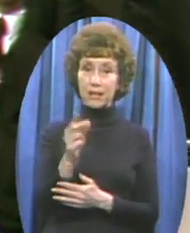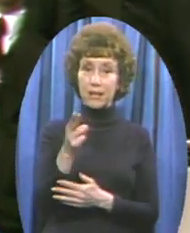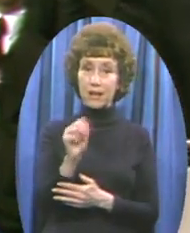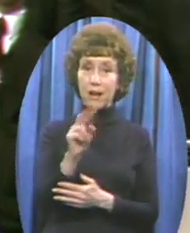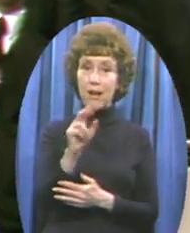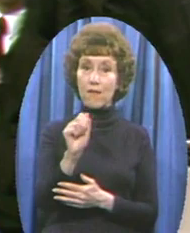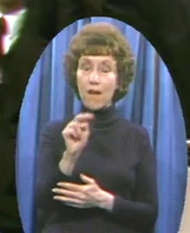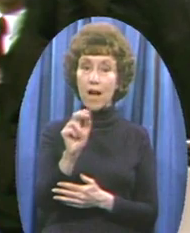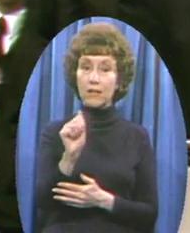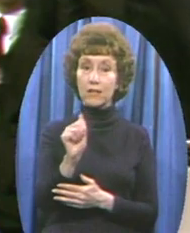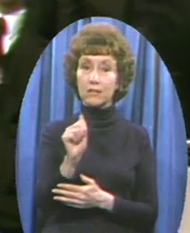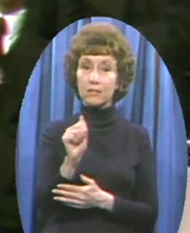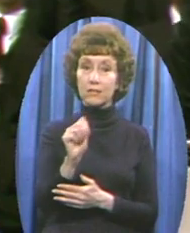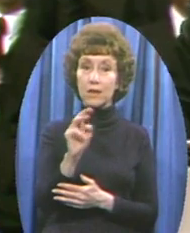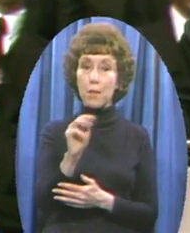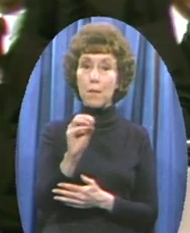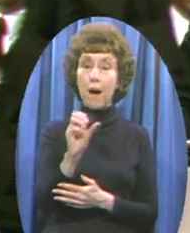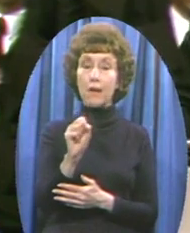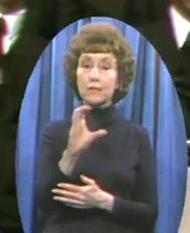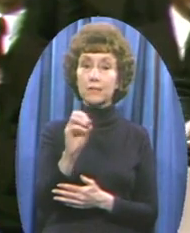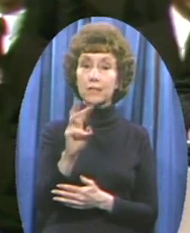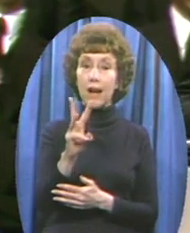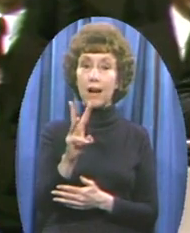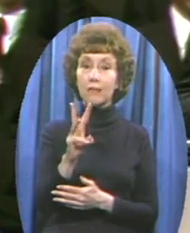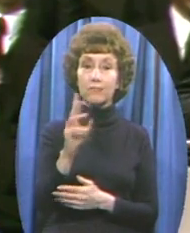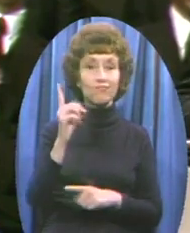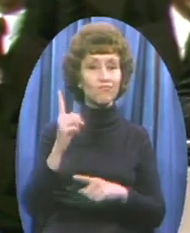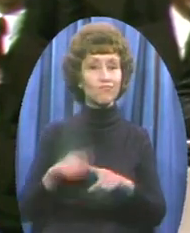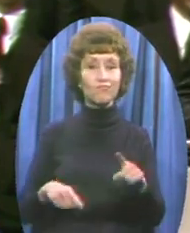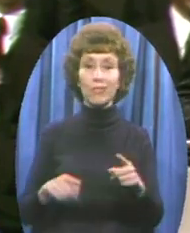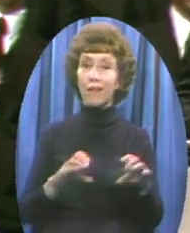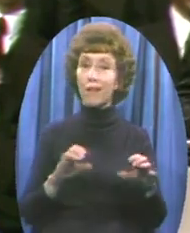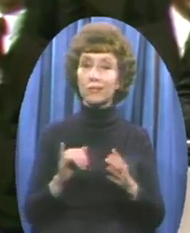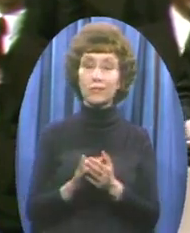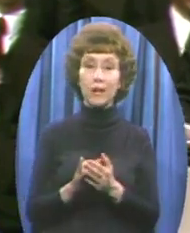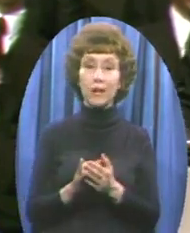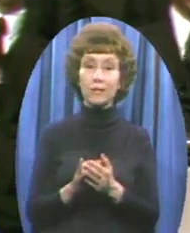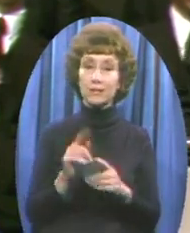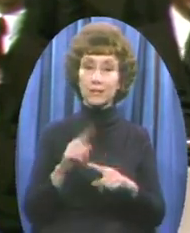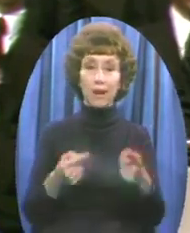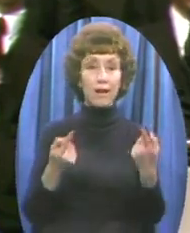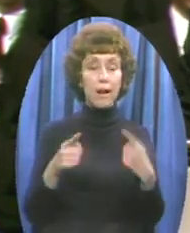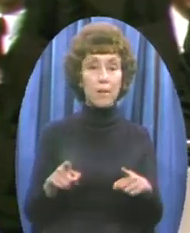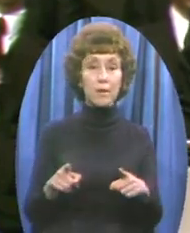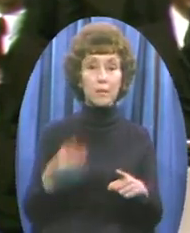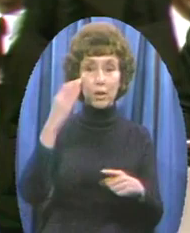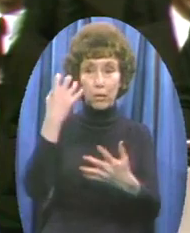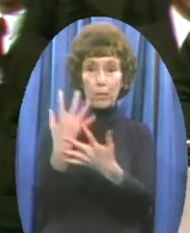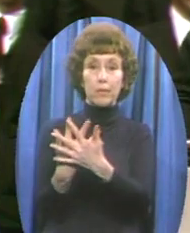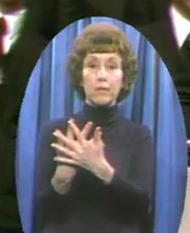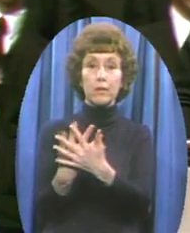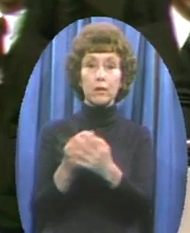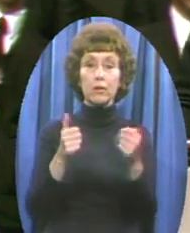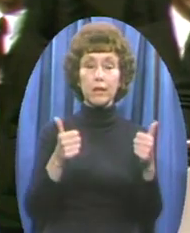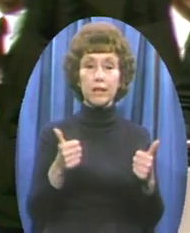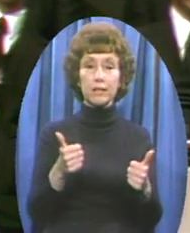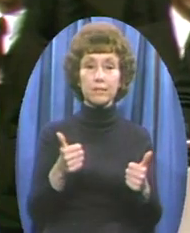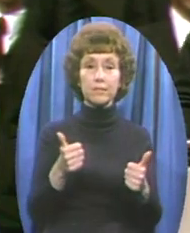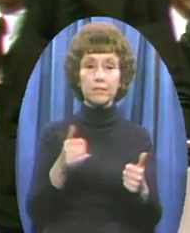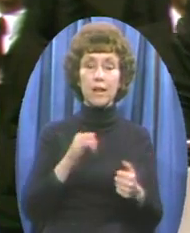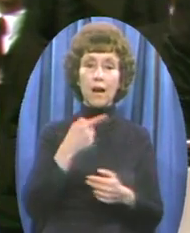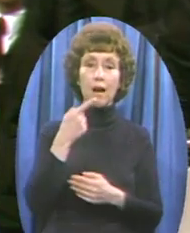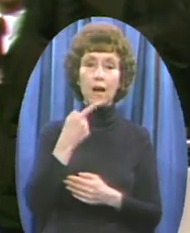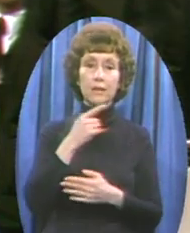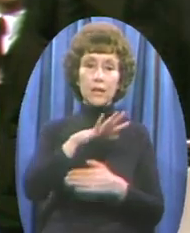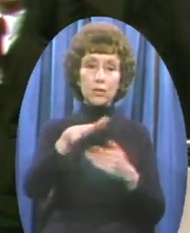them up. I'd say to all of those of you who gave comfort to the Viet Cong during the Vietnam